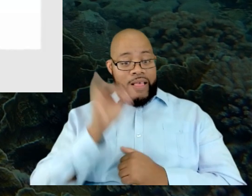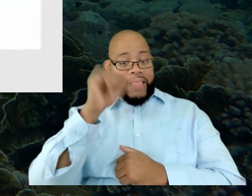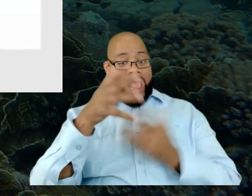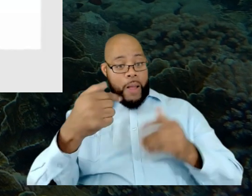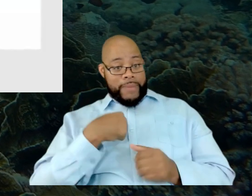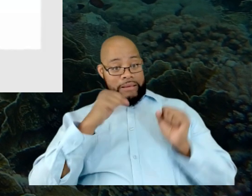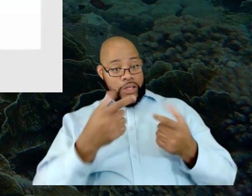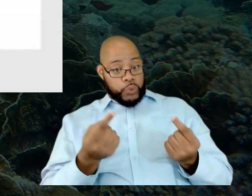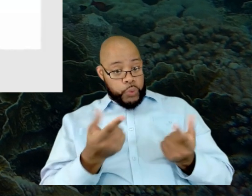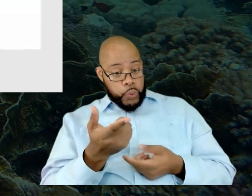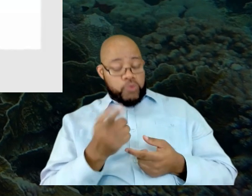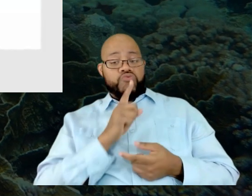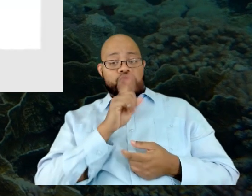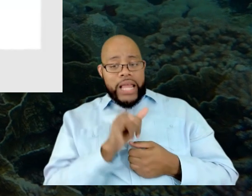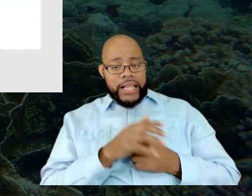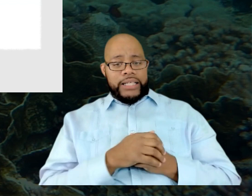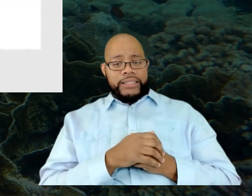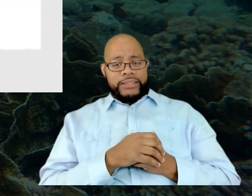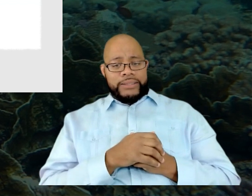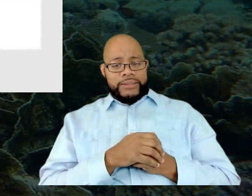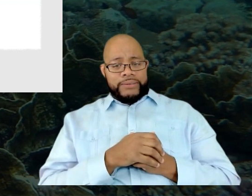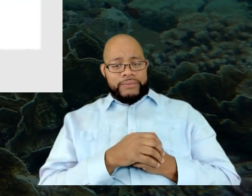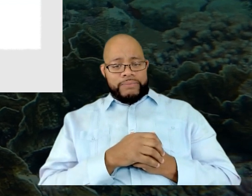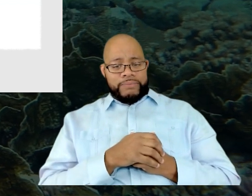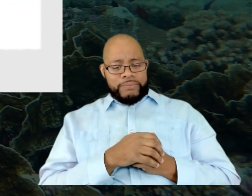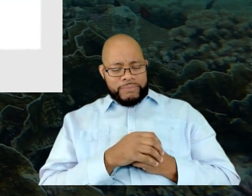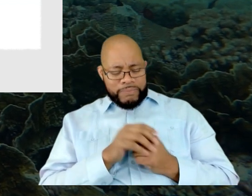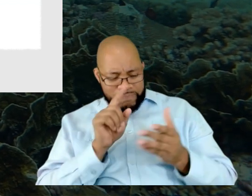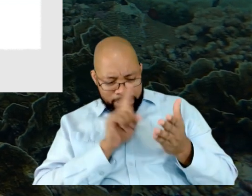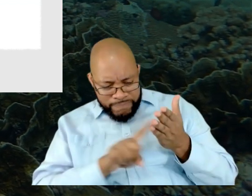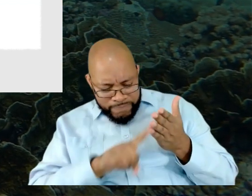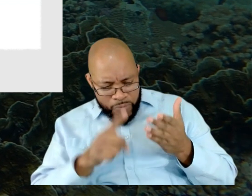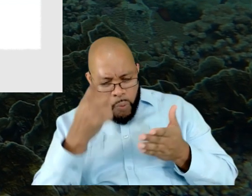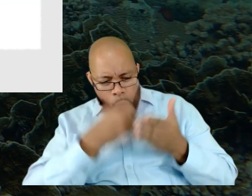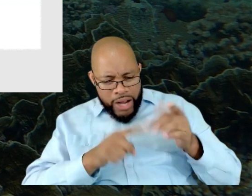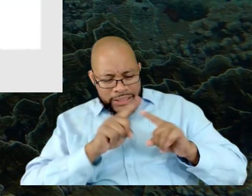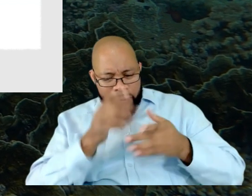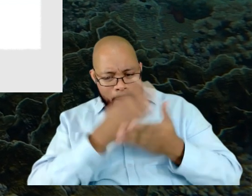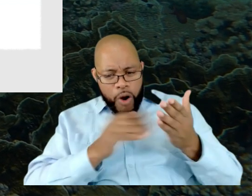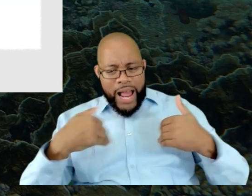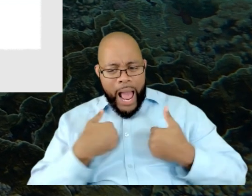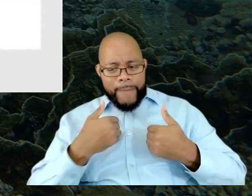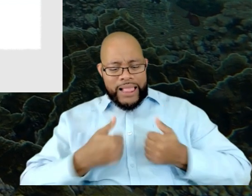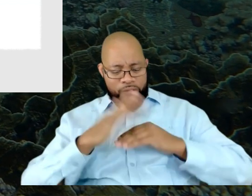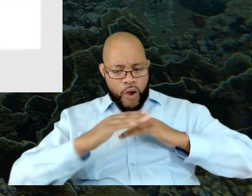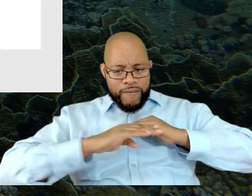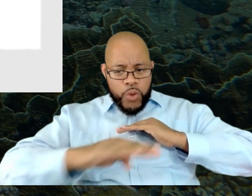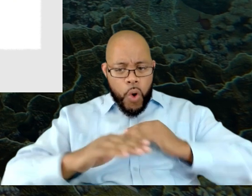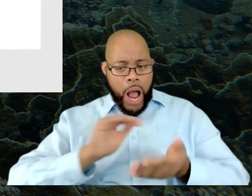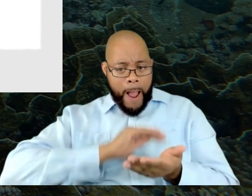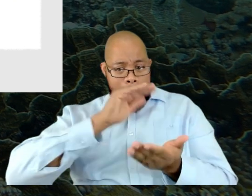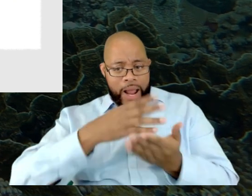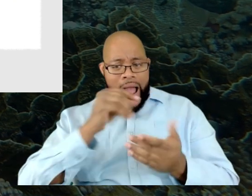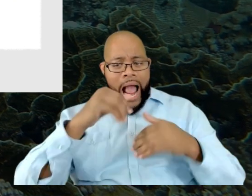allows me to really catch what are the benthic components, the abundance, and how are